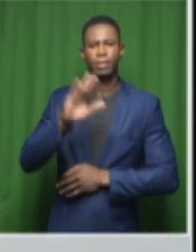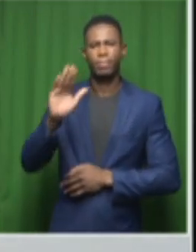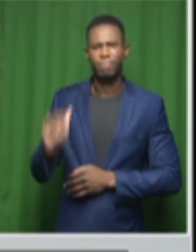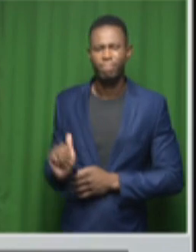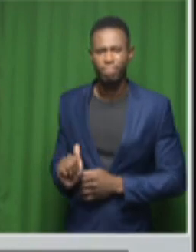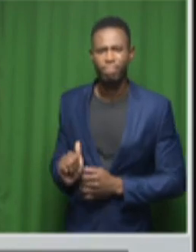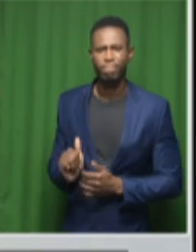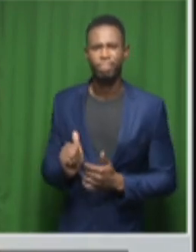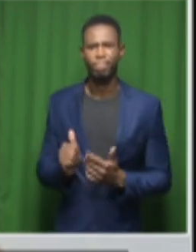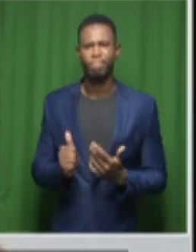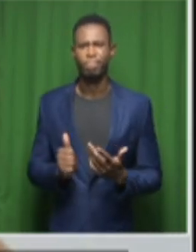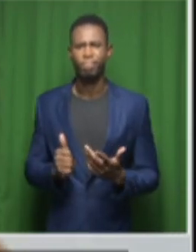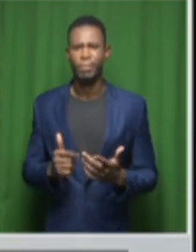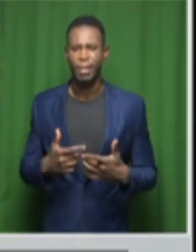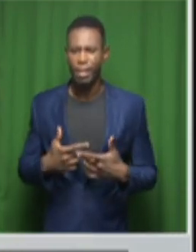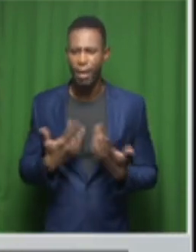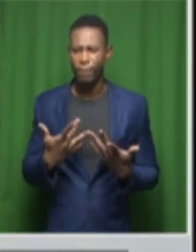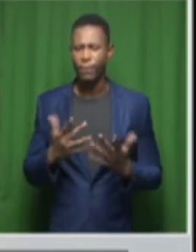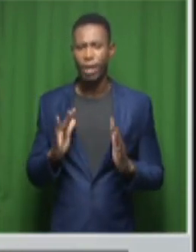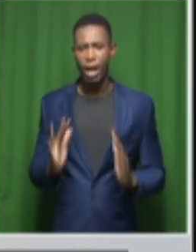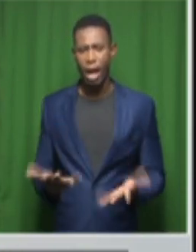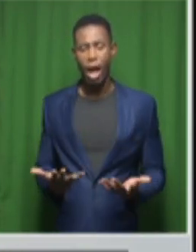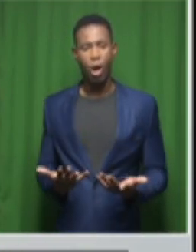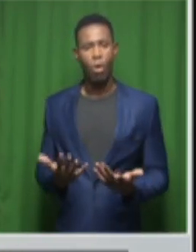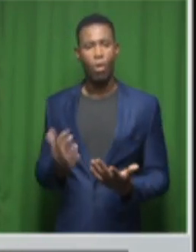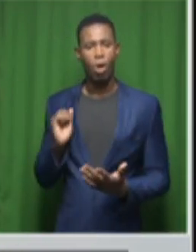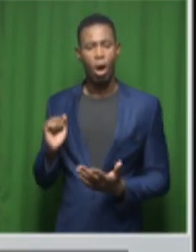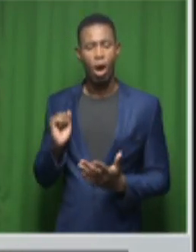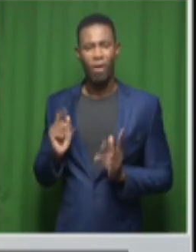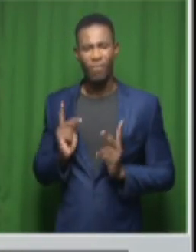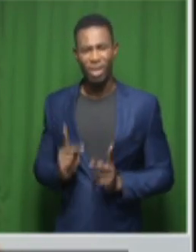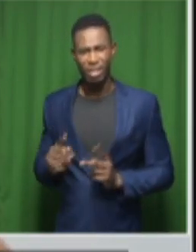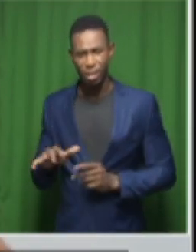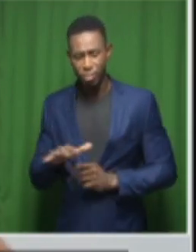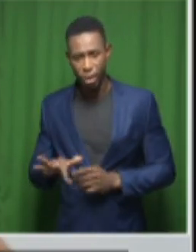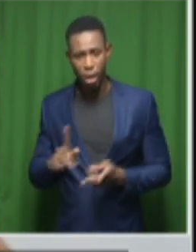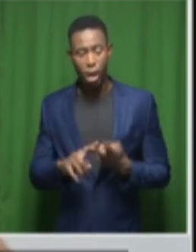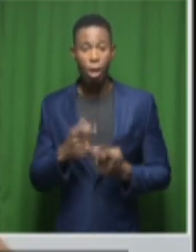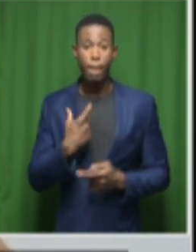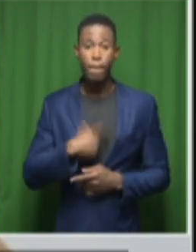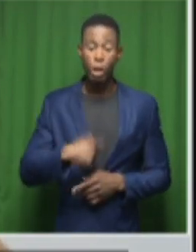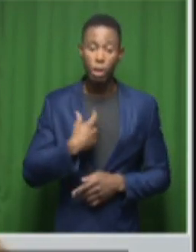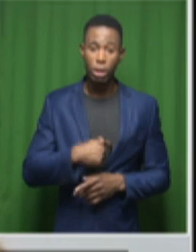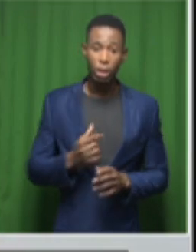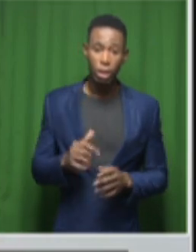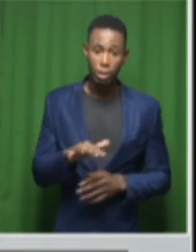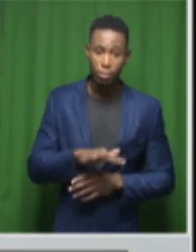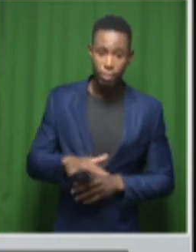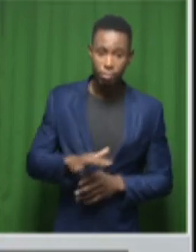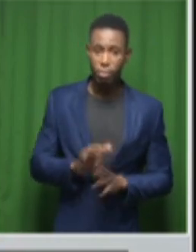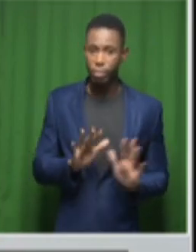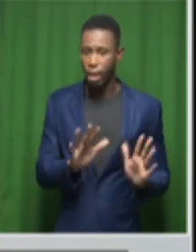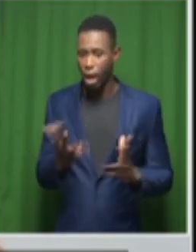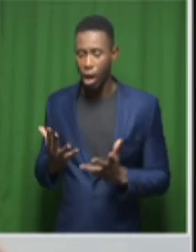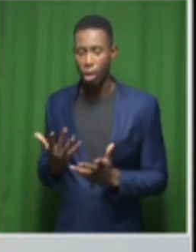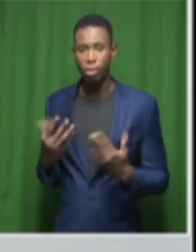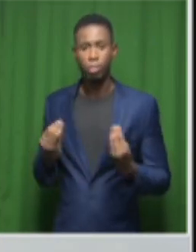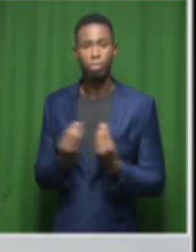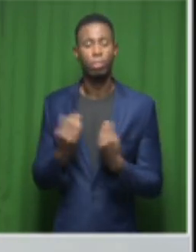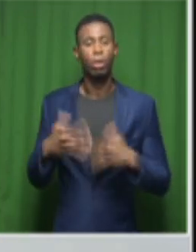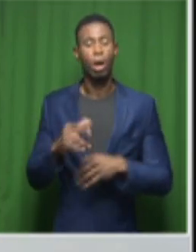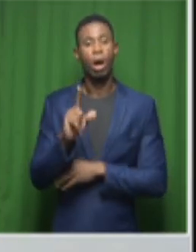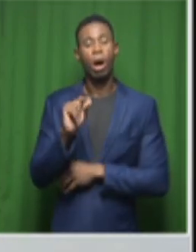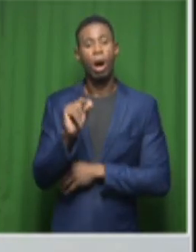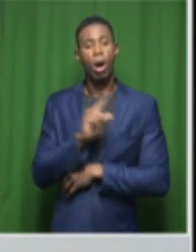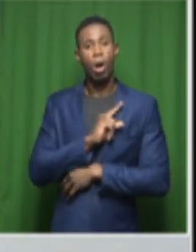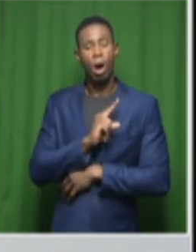their in their physical spaces, personal spaces, and landscape, which is something very interesting to us because we're getting